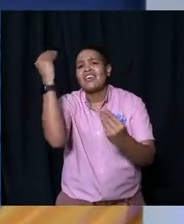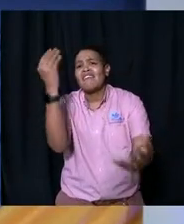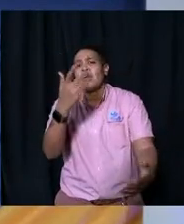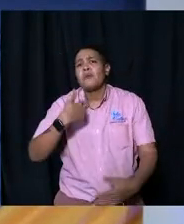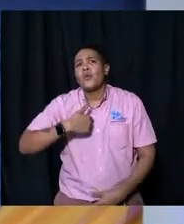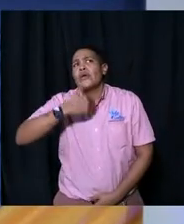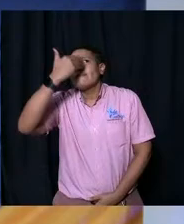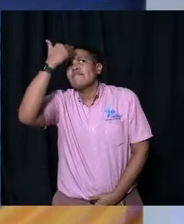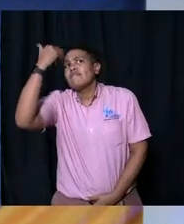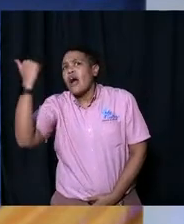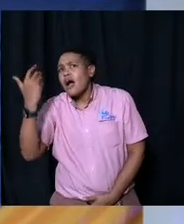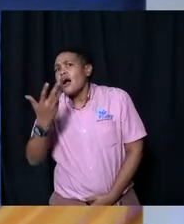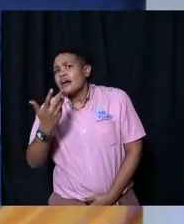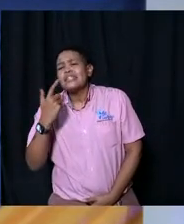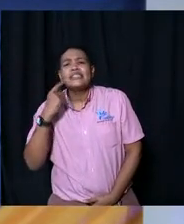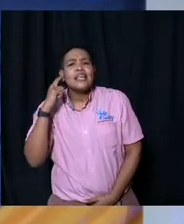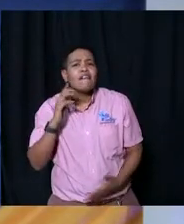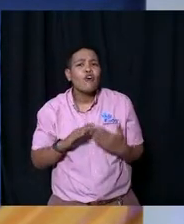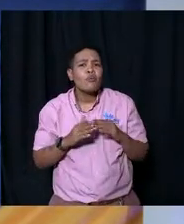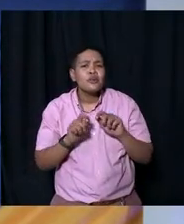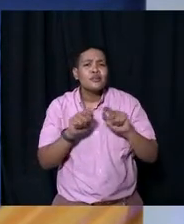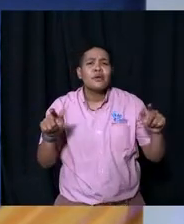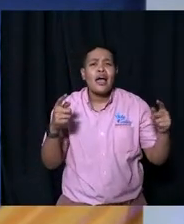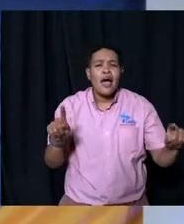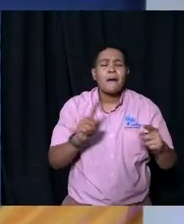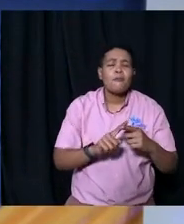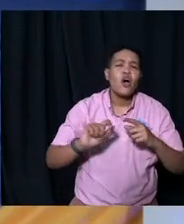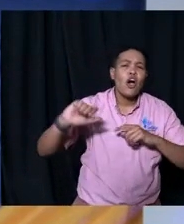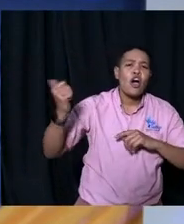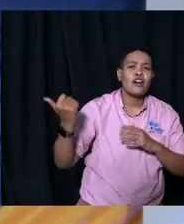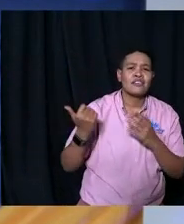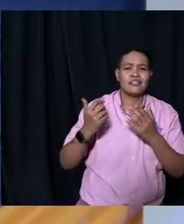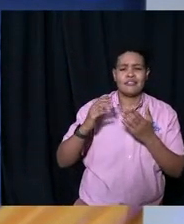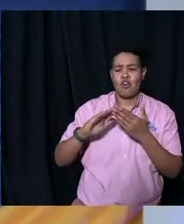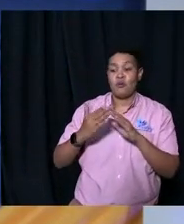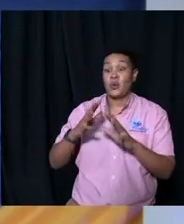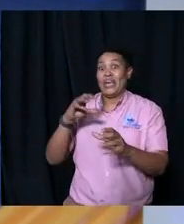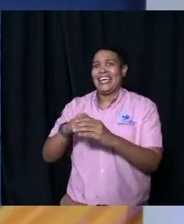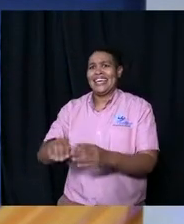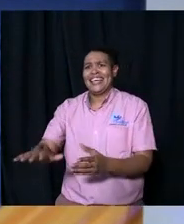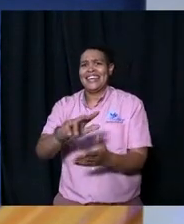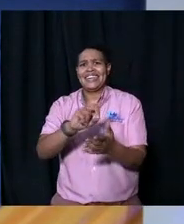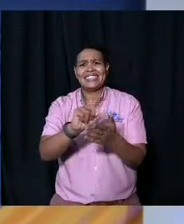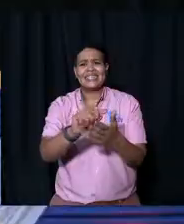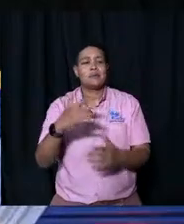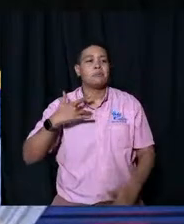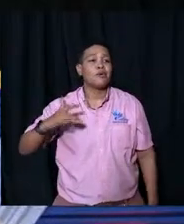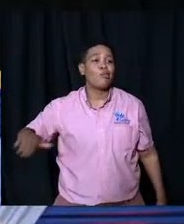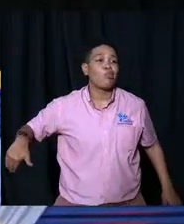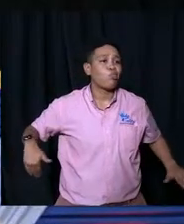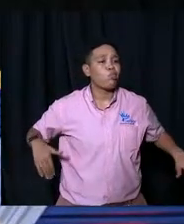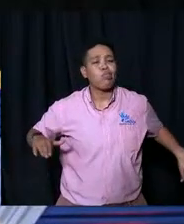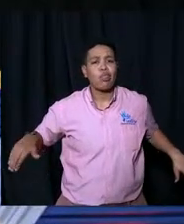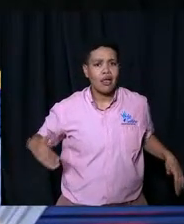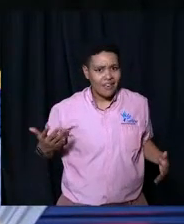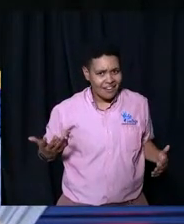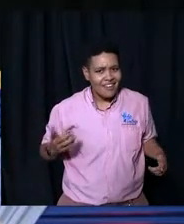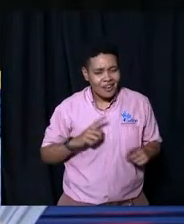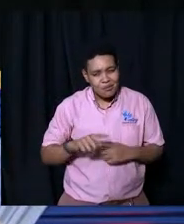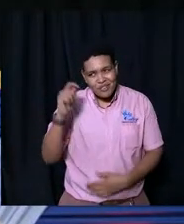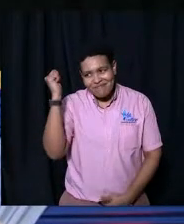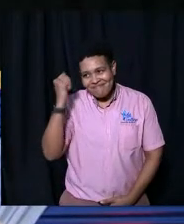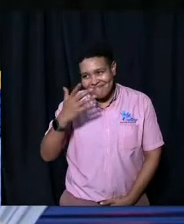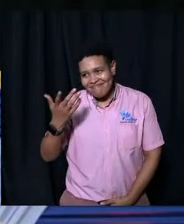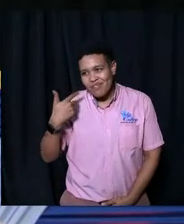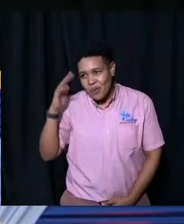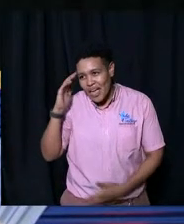we forget the deaf community and other communities within persons with disabilities. But Antoinette, I'm